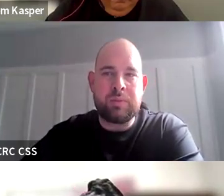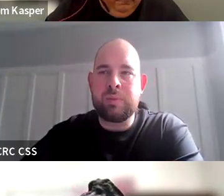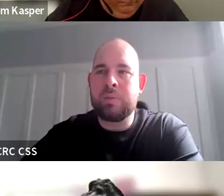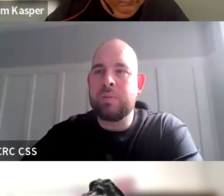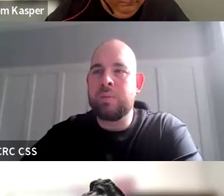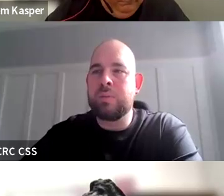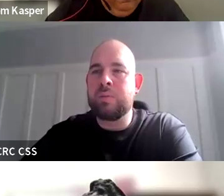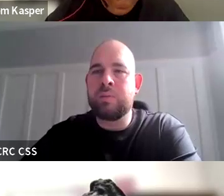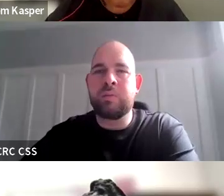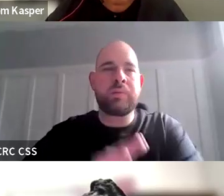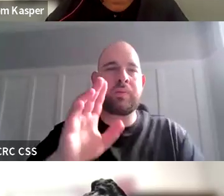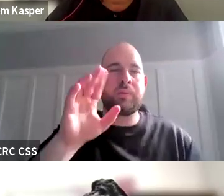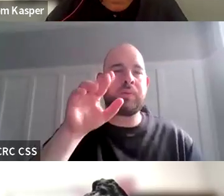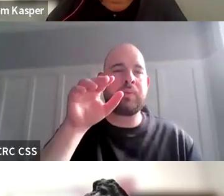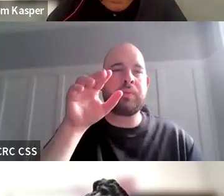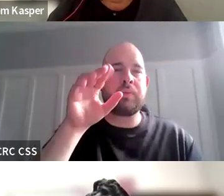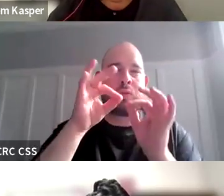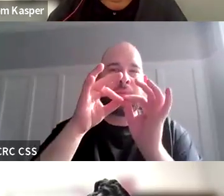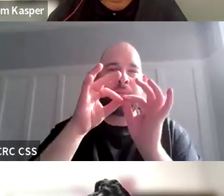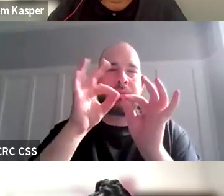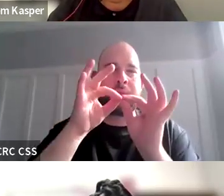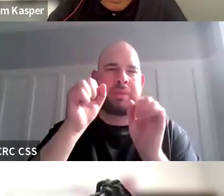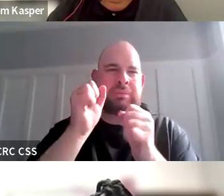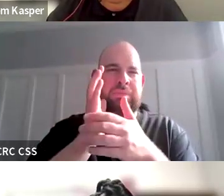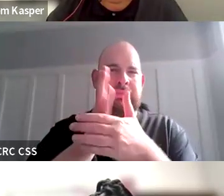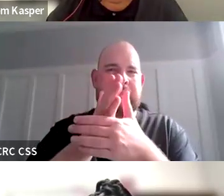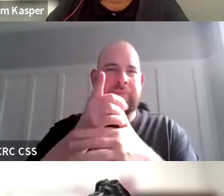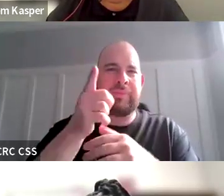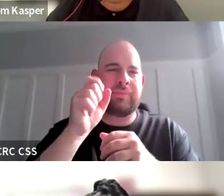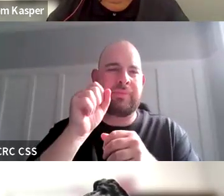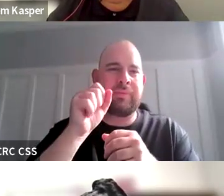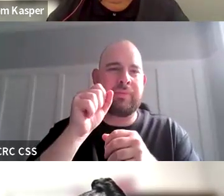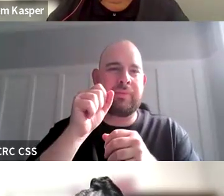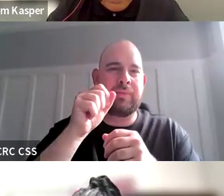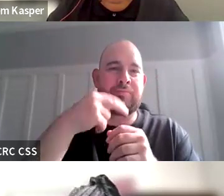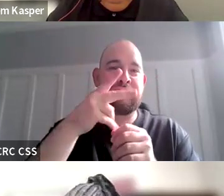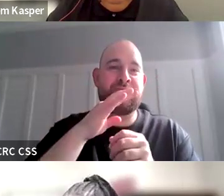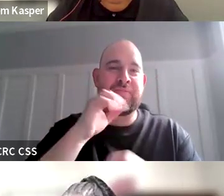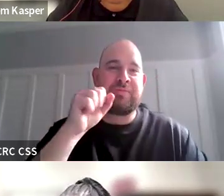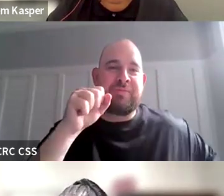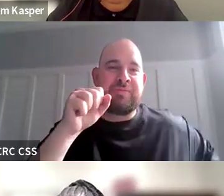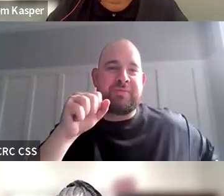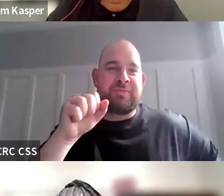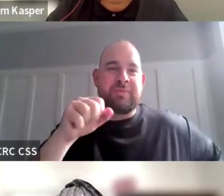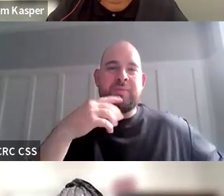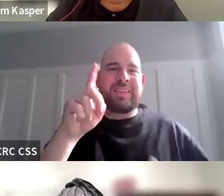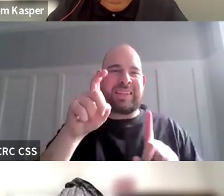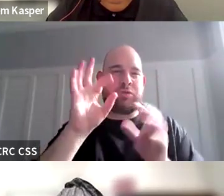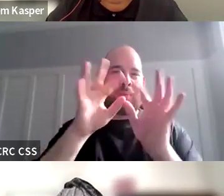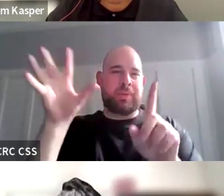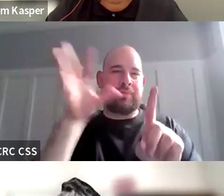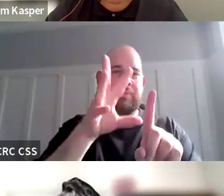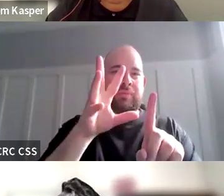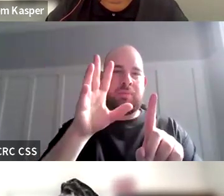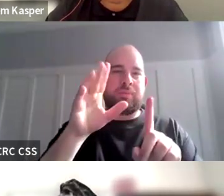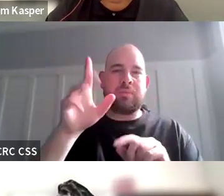want to drop it in the chat here, just in case there's any other providers that want to just easily grab it, that would be great. Appreciate that, Sounds Mason. good.